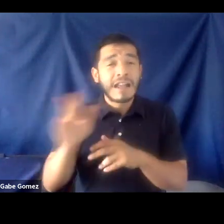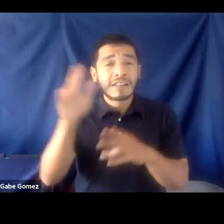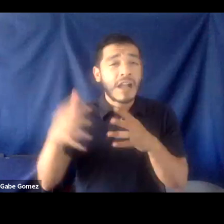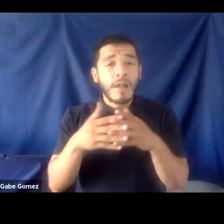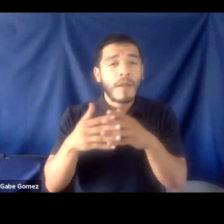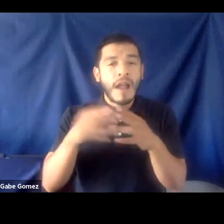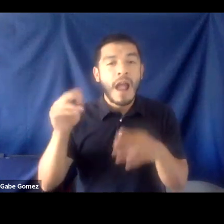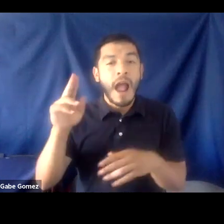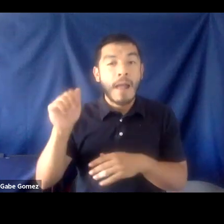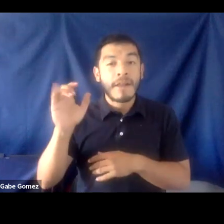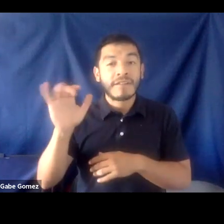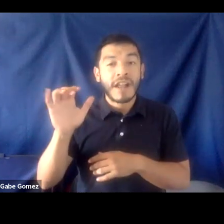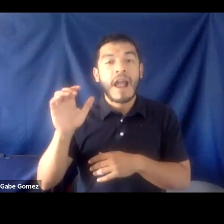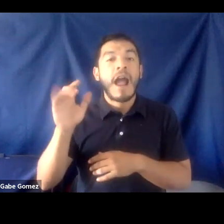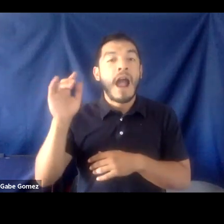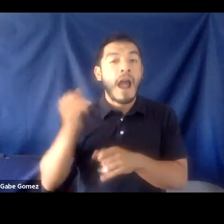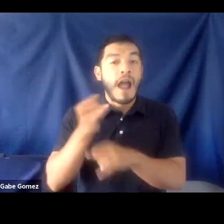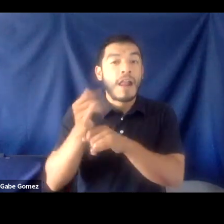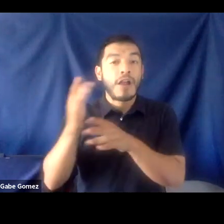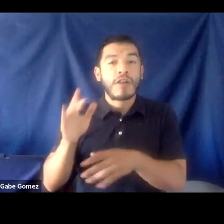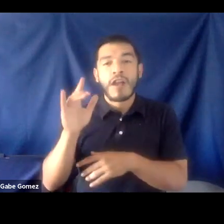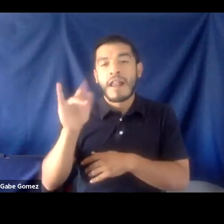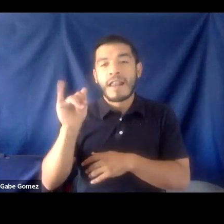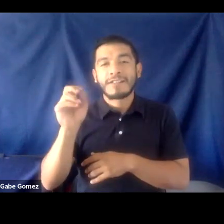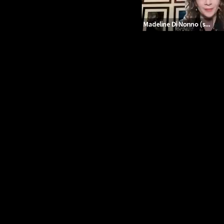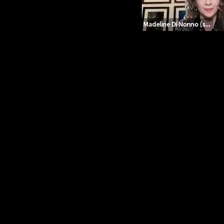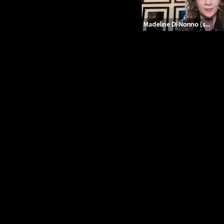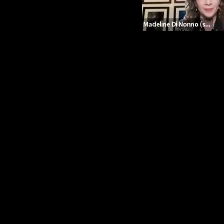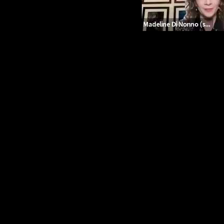Islander Senior Liaison. Let's play the video.